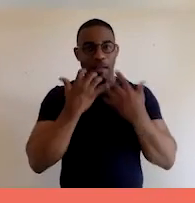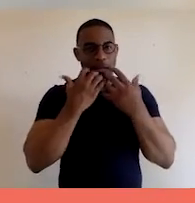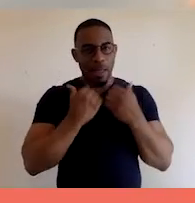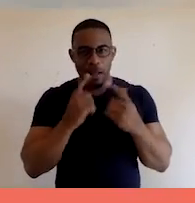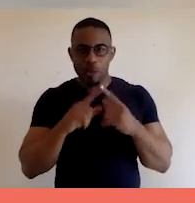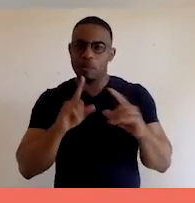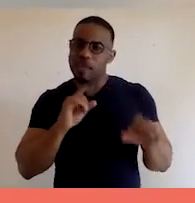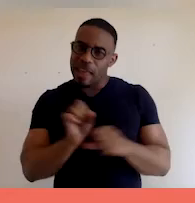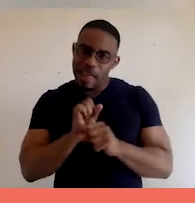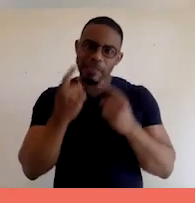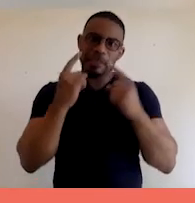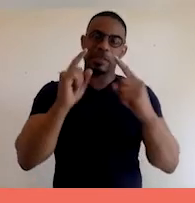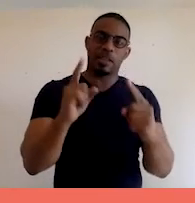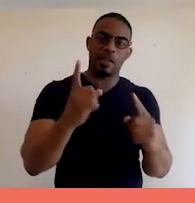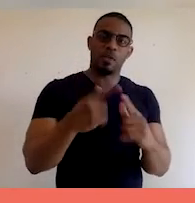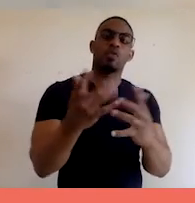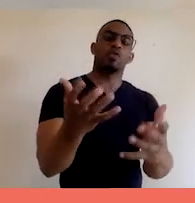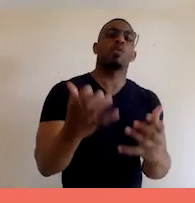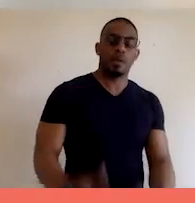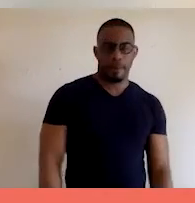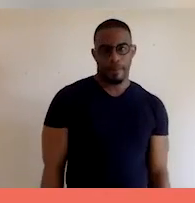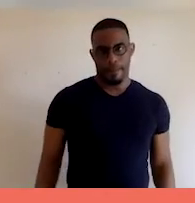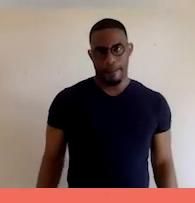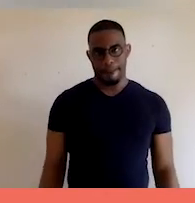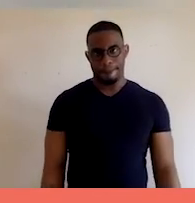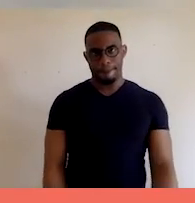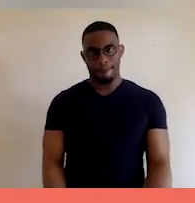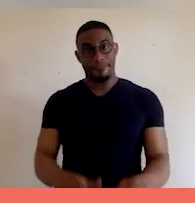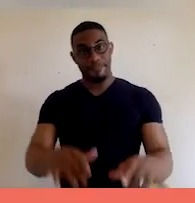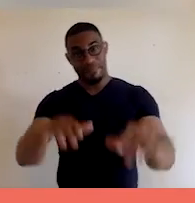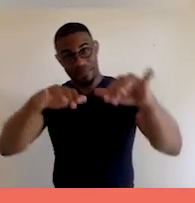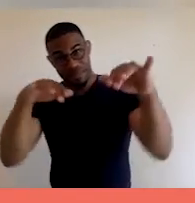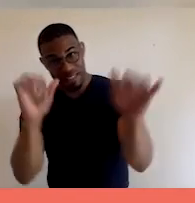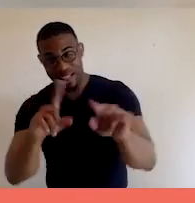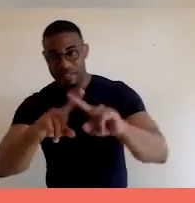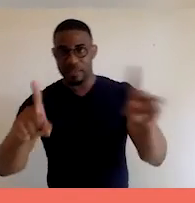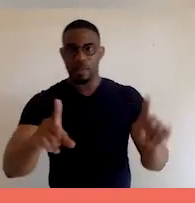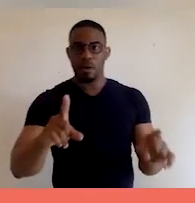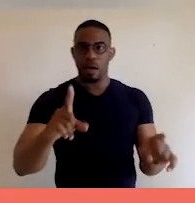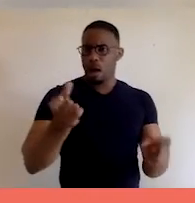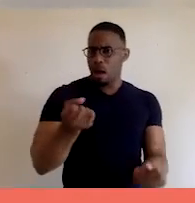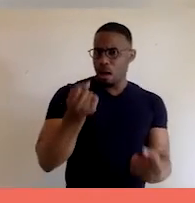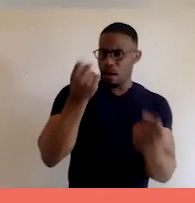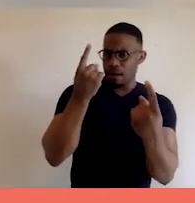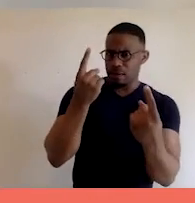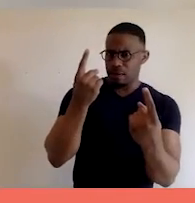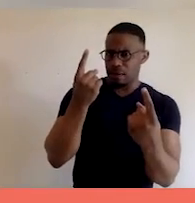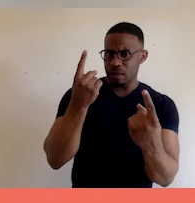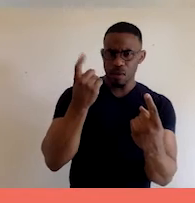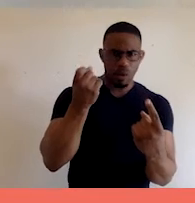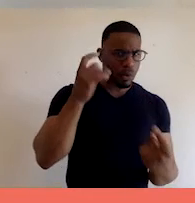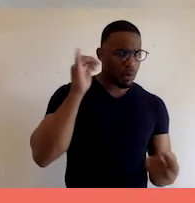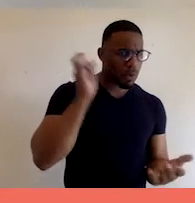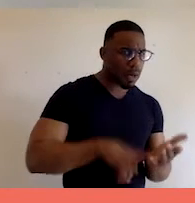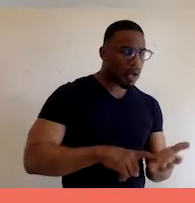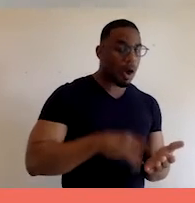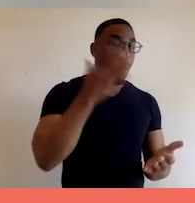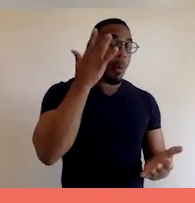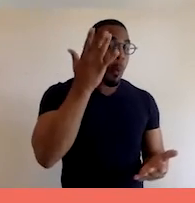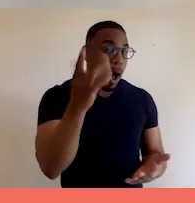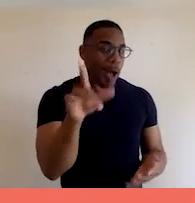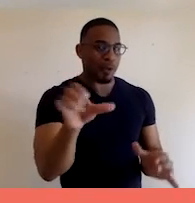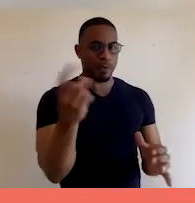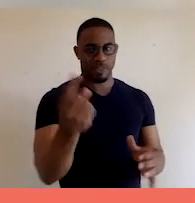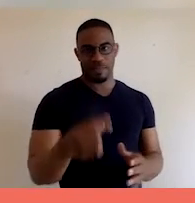passion to actually achieve what you want to achieve. That is the difference. Understand and realize why you're